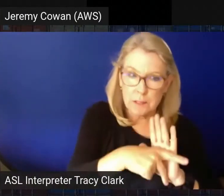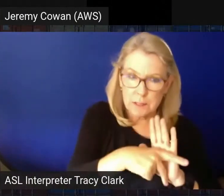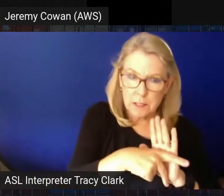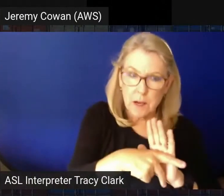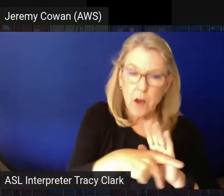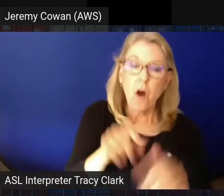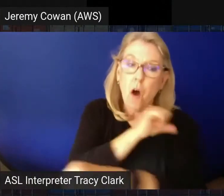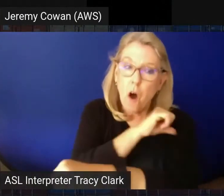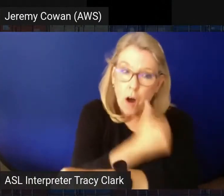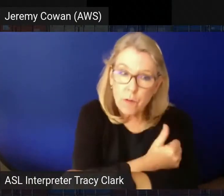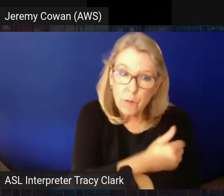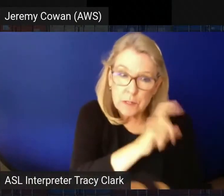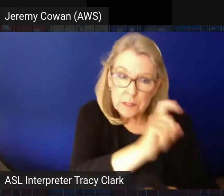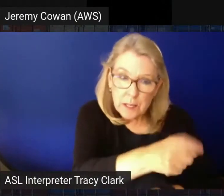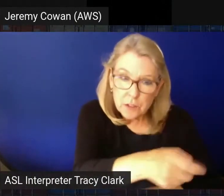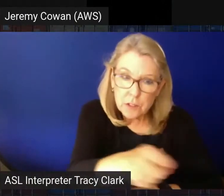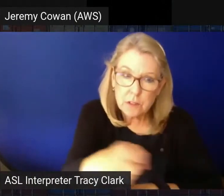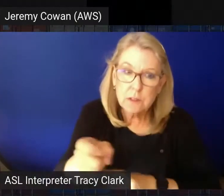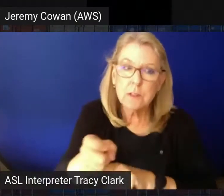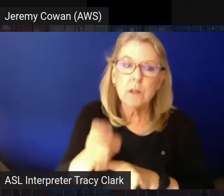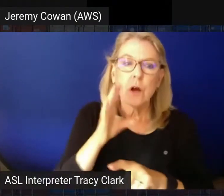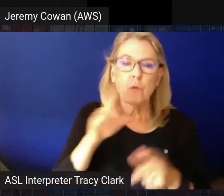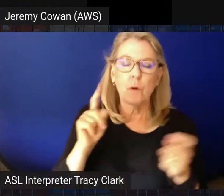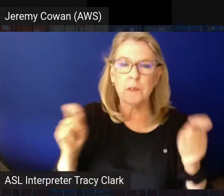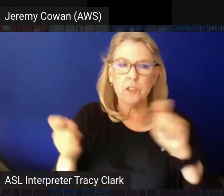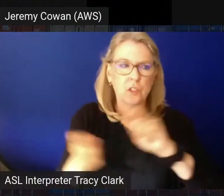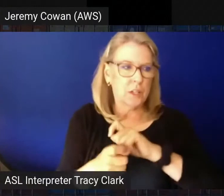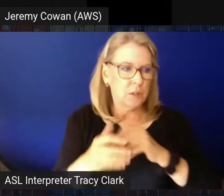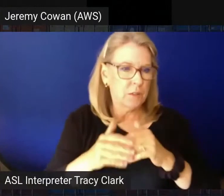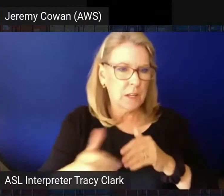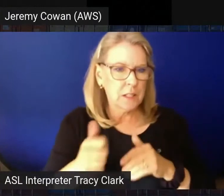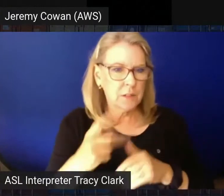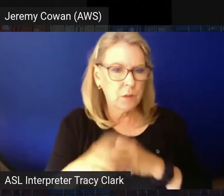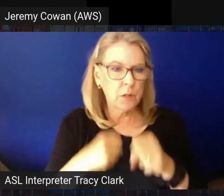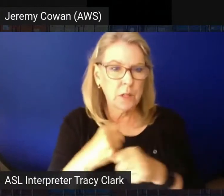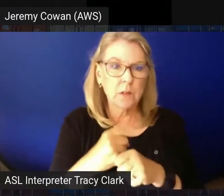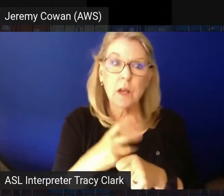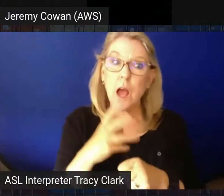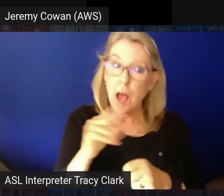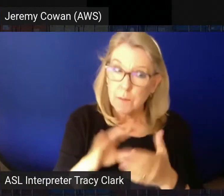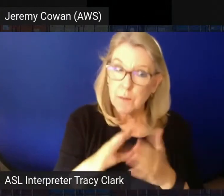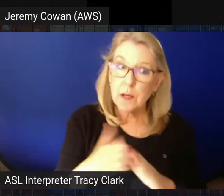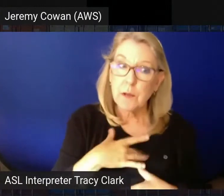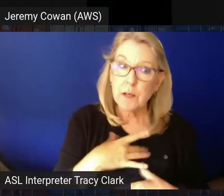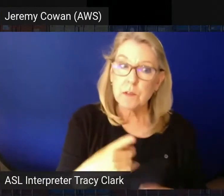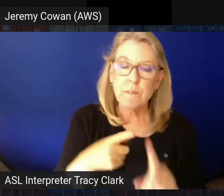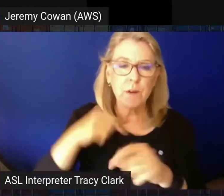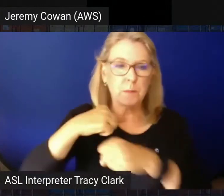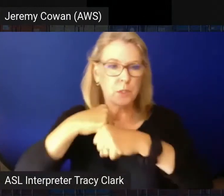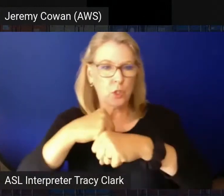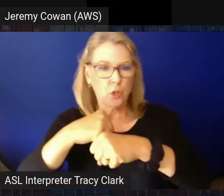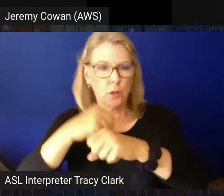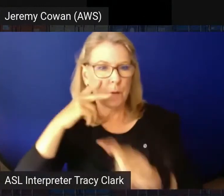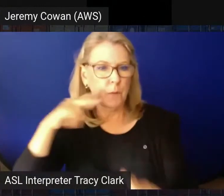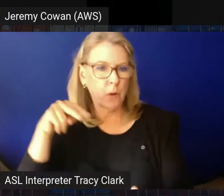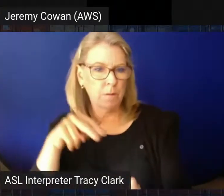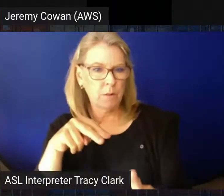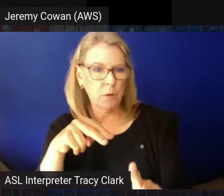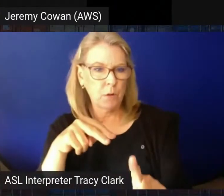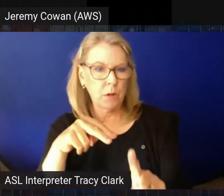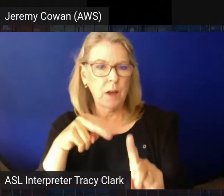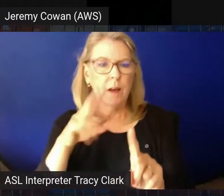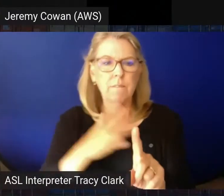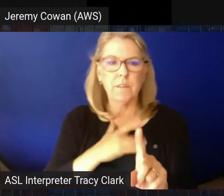a lot over the next couple of years and be very, very interesting from a security point of view. And I think that our ability to get